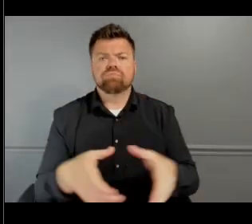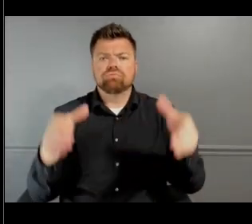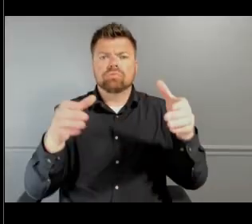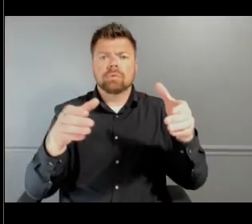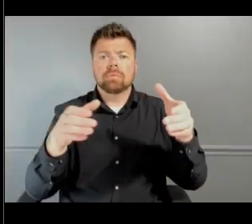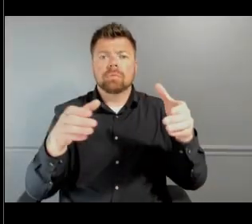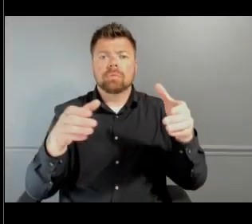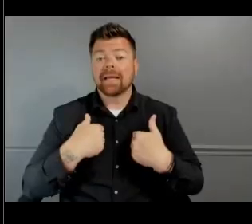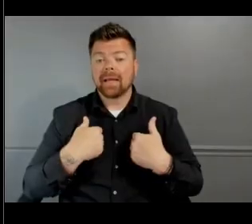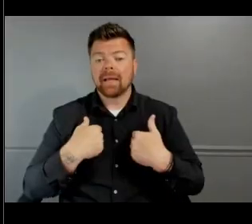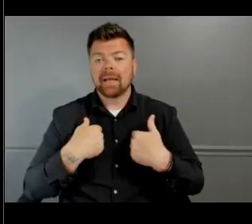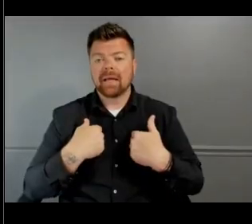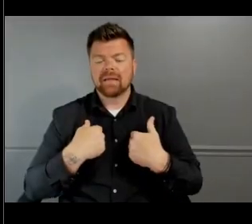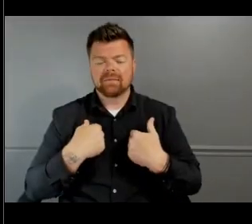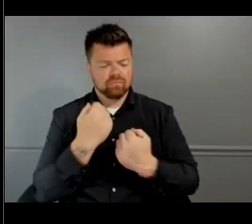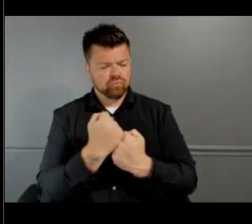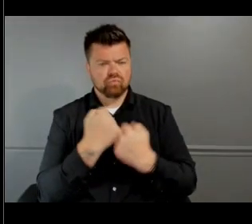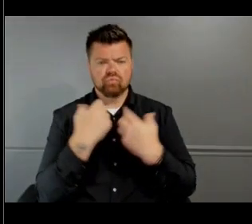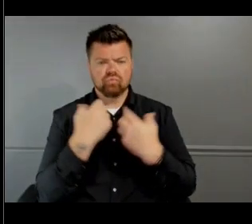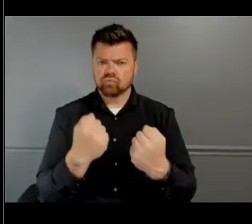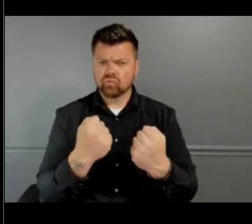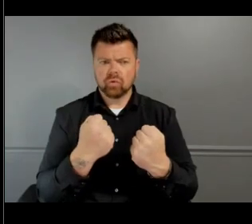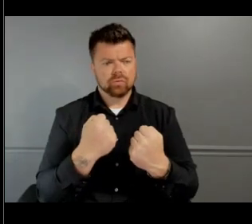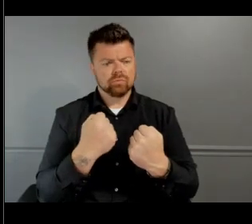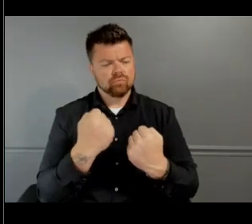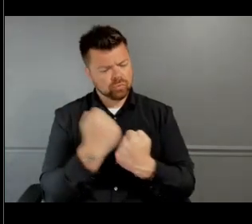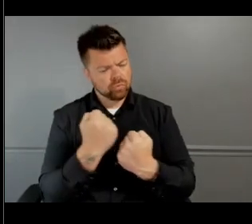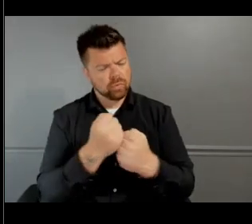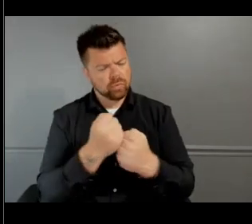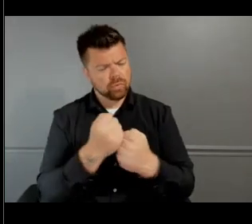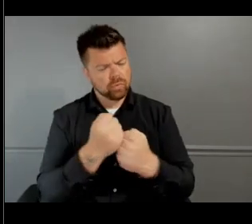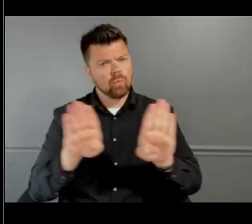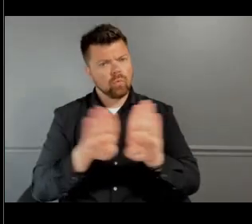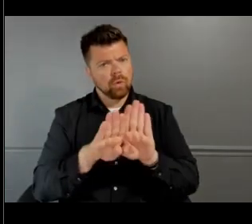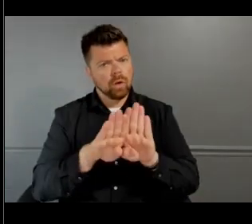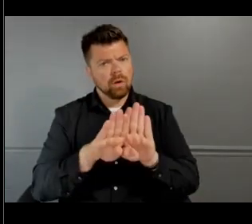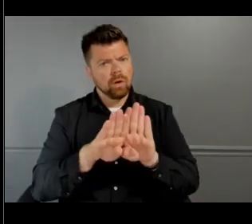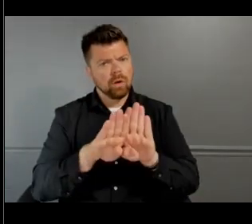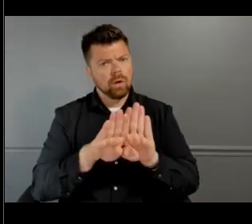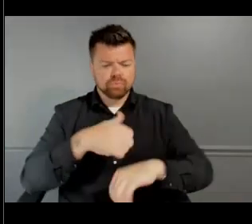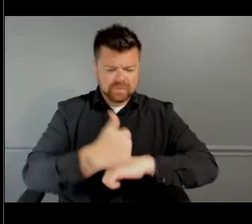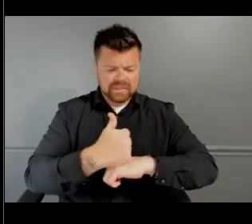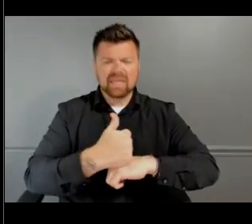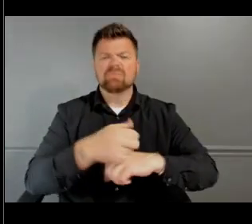have reinforcing for a wall-mounted seat.